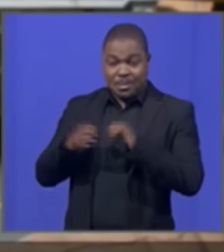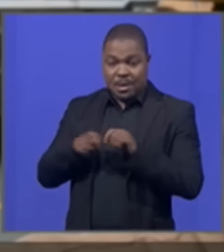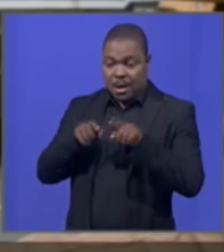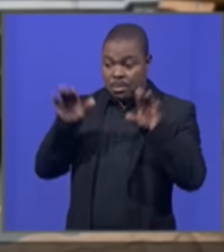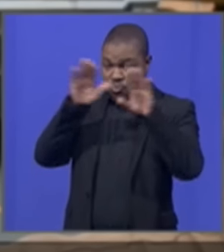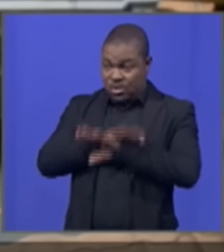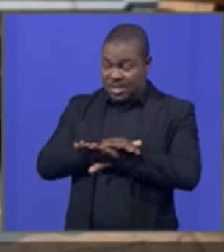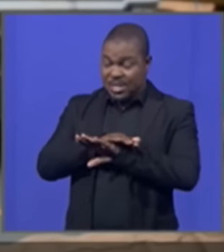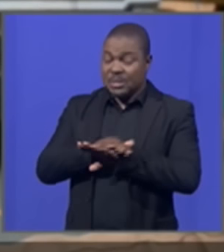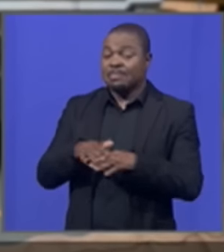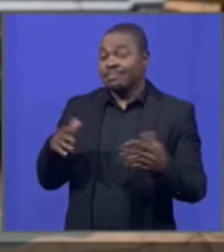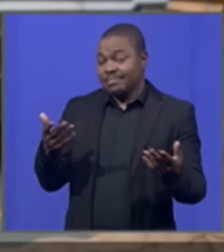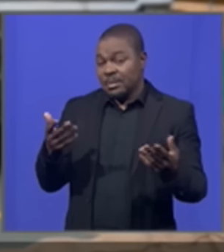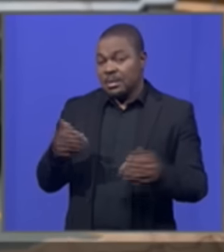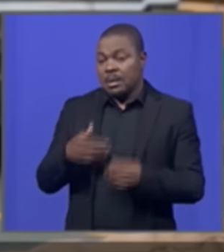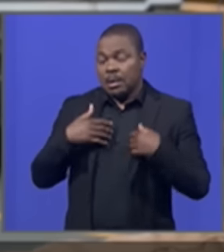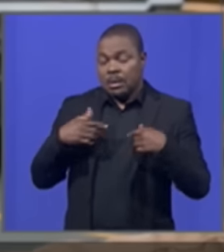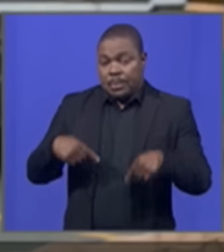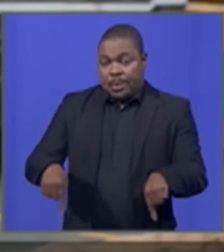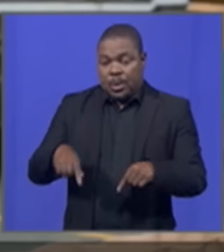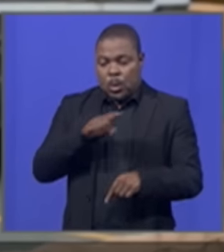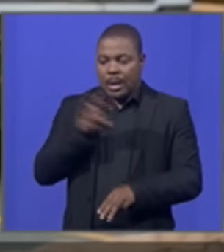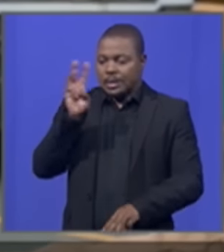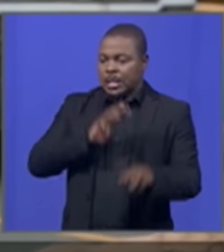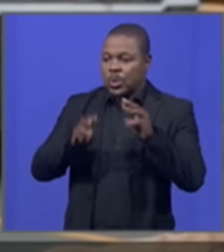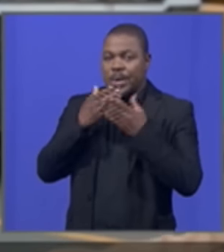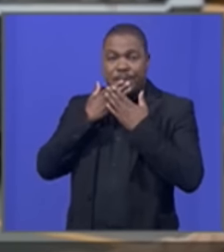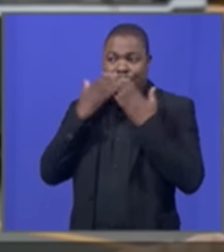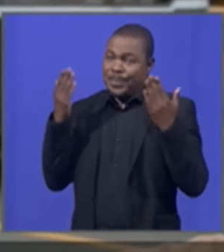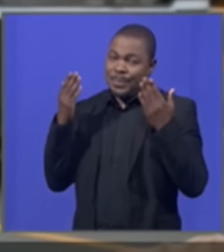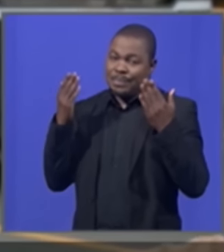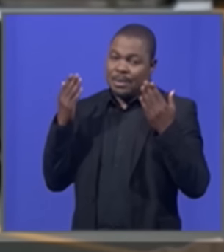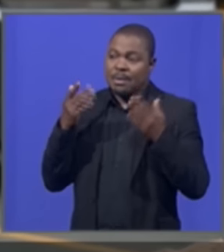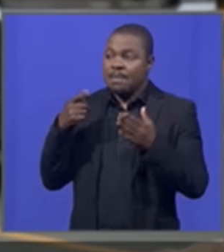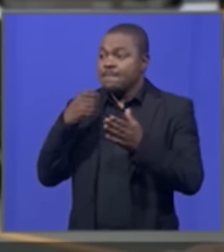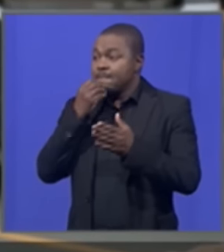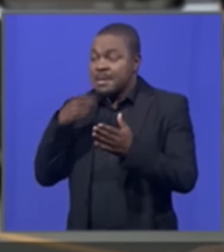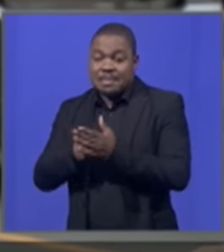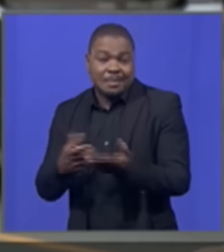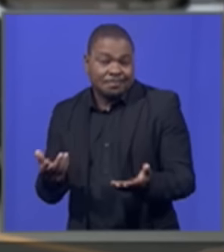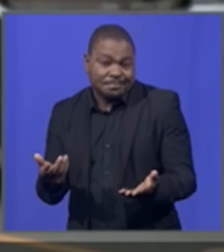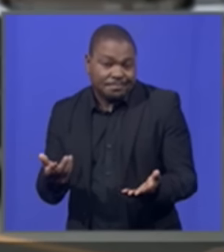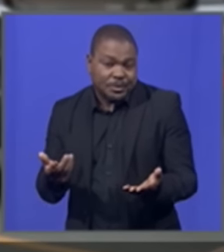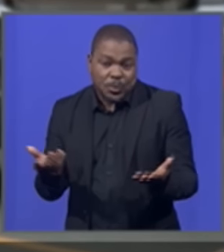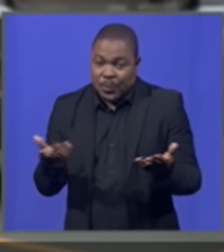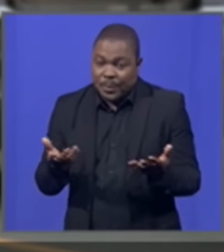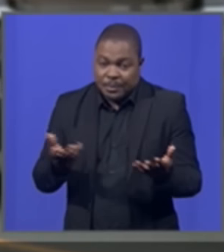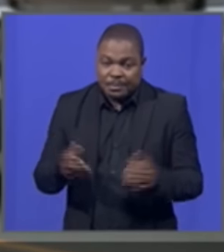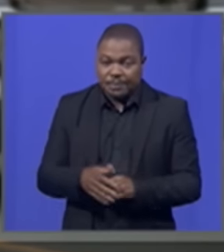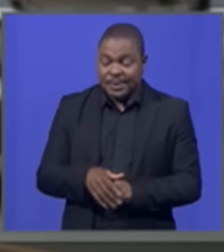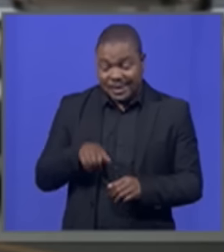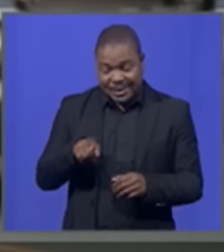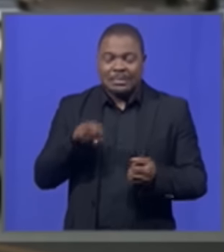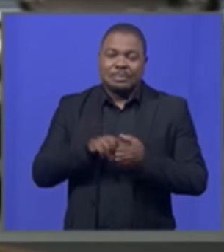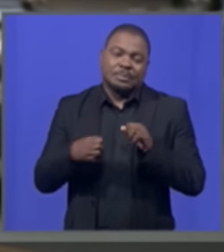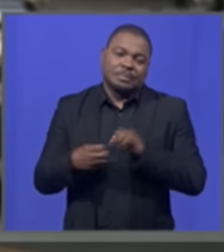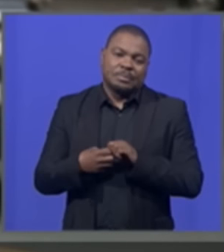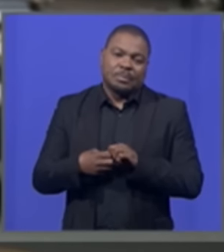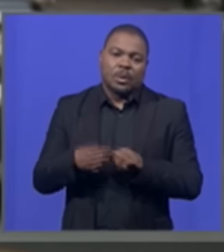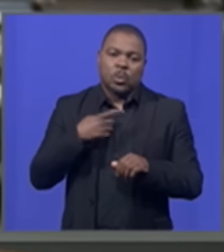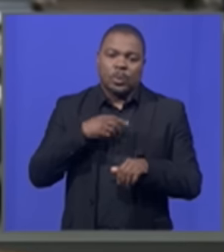the night mainly we are afraid because there is no security and also to buy food. It becomes a problem because